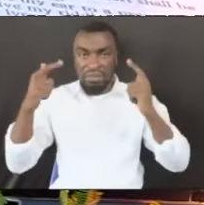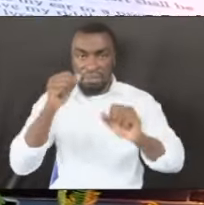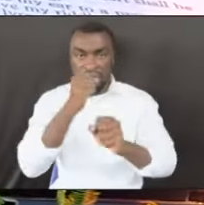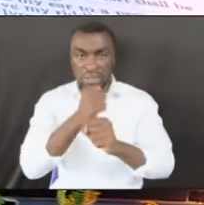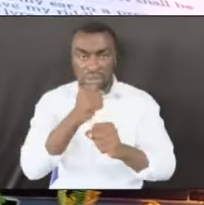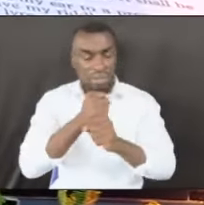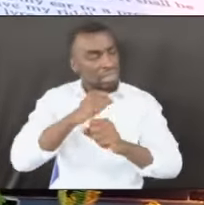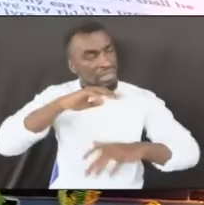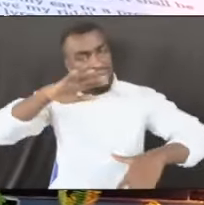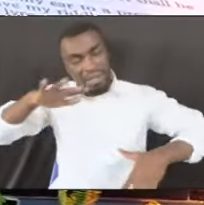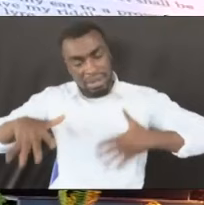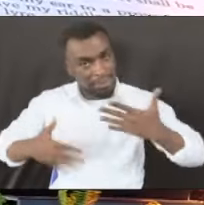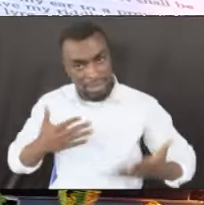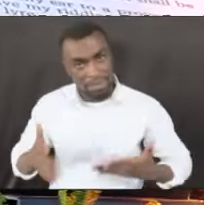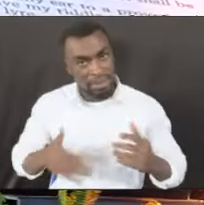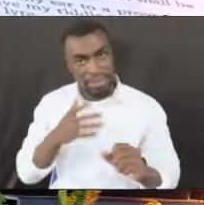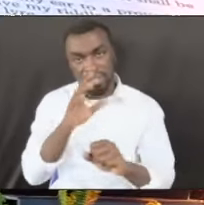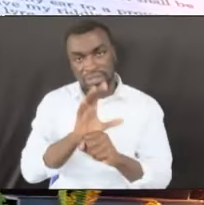happy church.